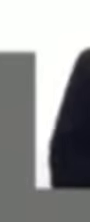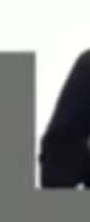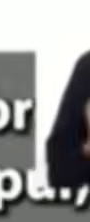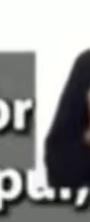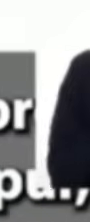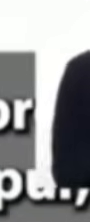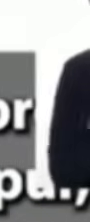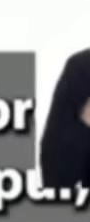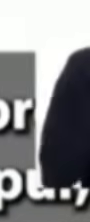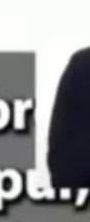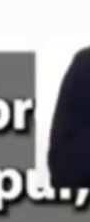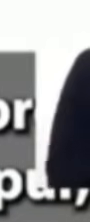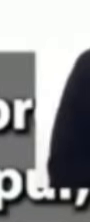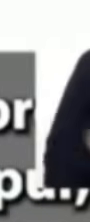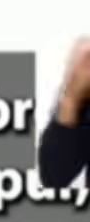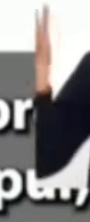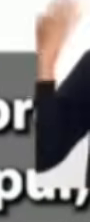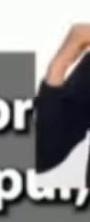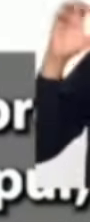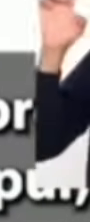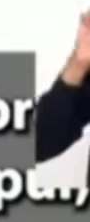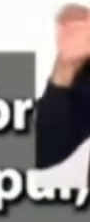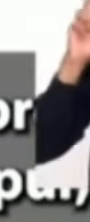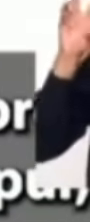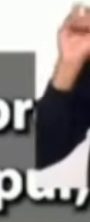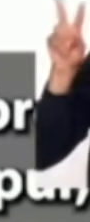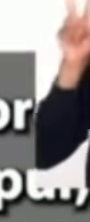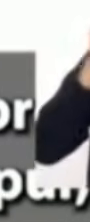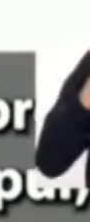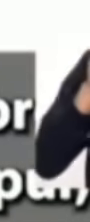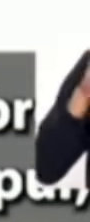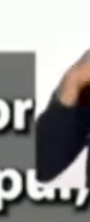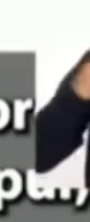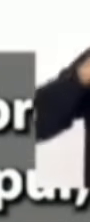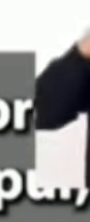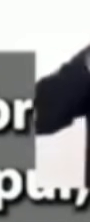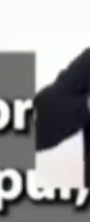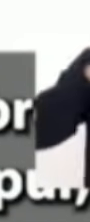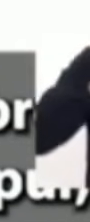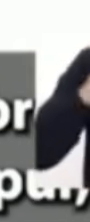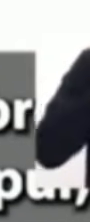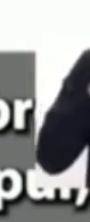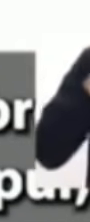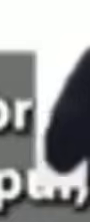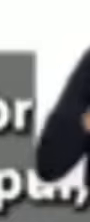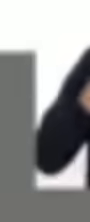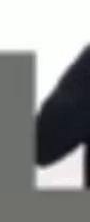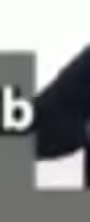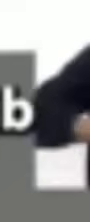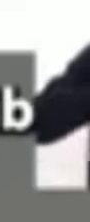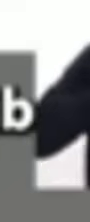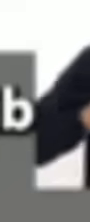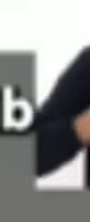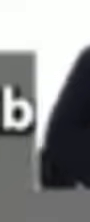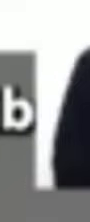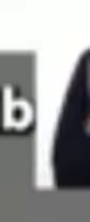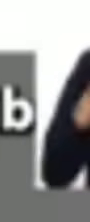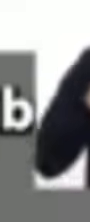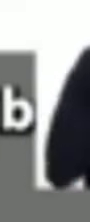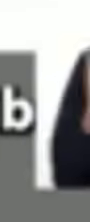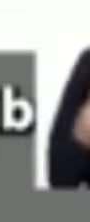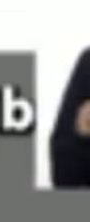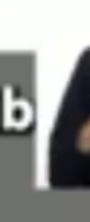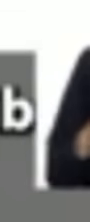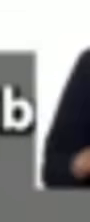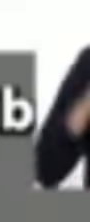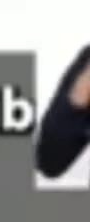countries. In January 2022, we signed the Pacific Alliance Singapore Free Trade Agreement, which is a